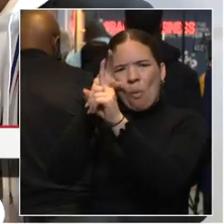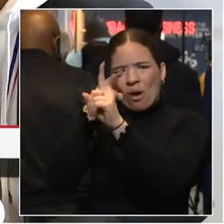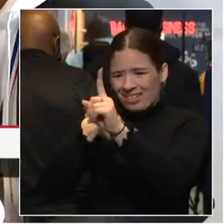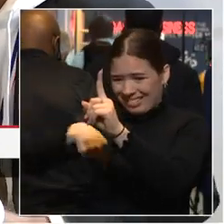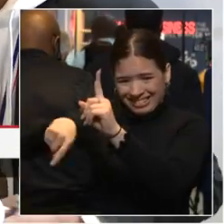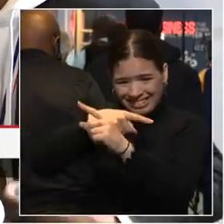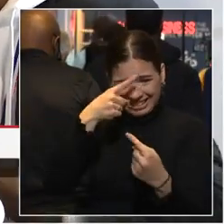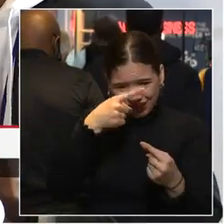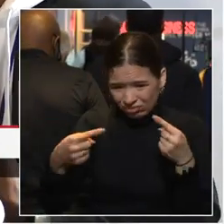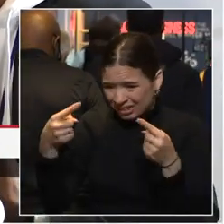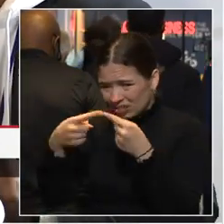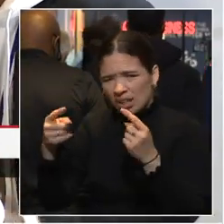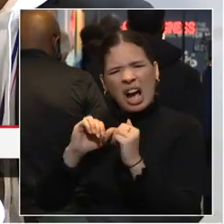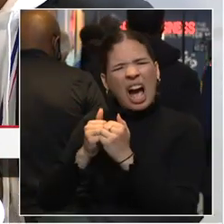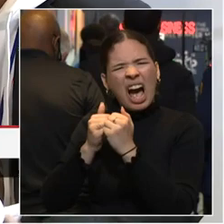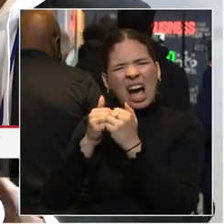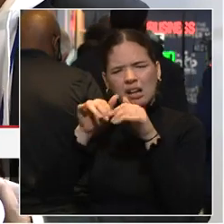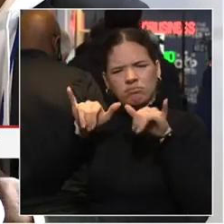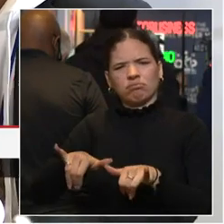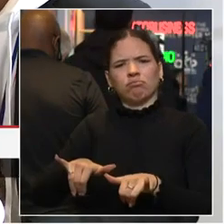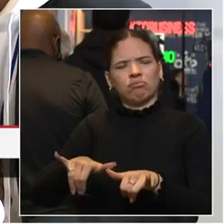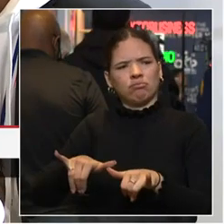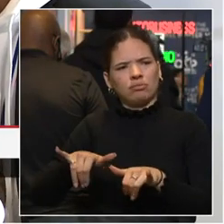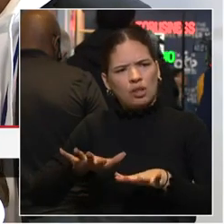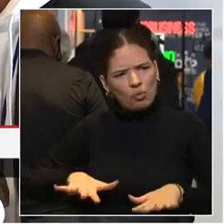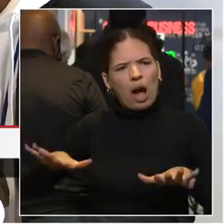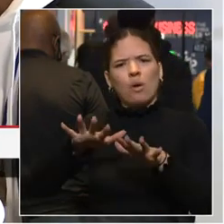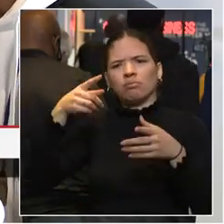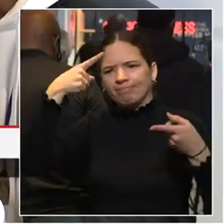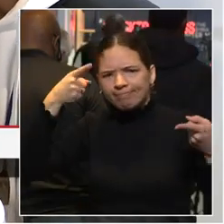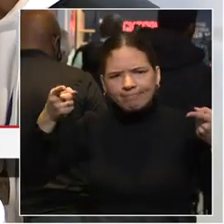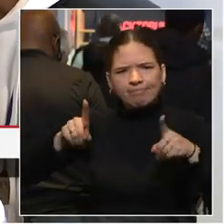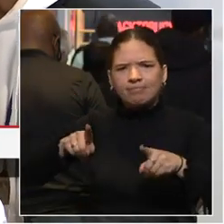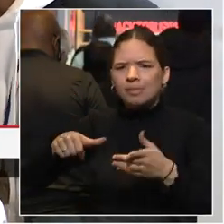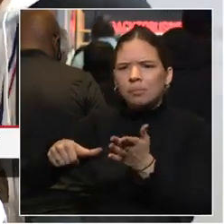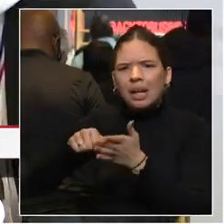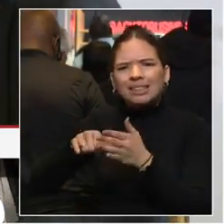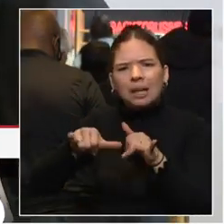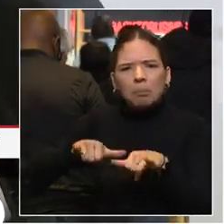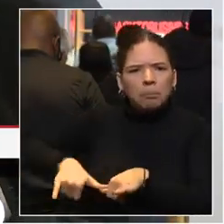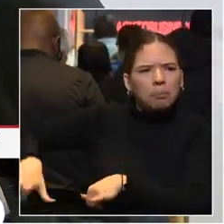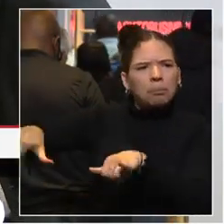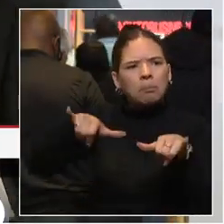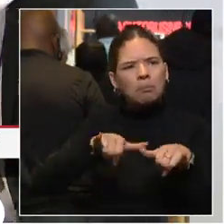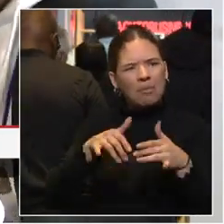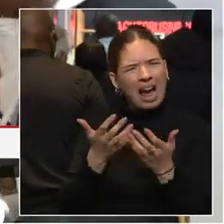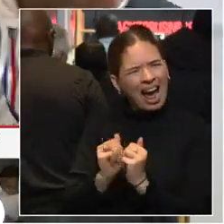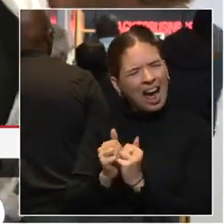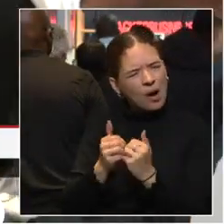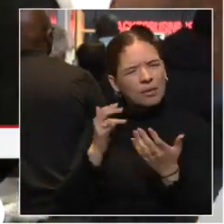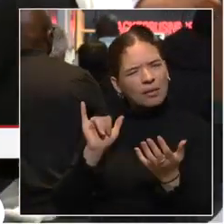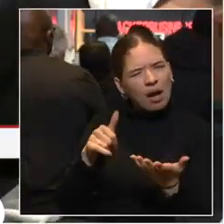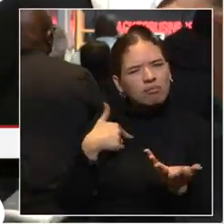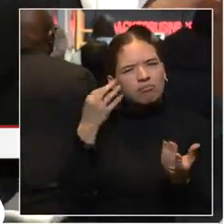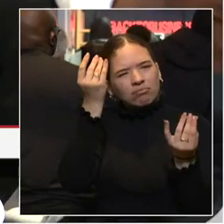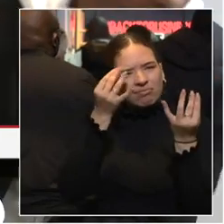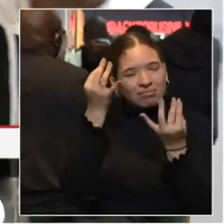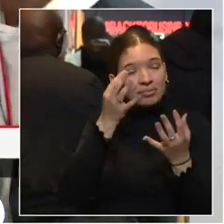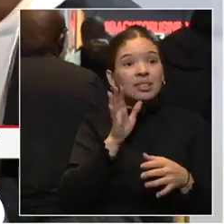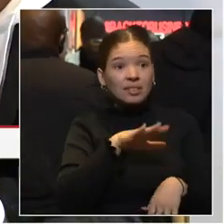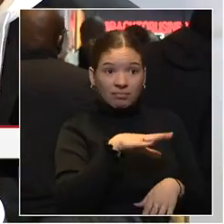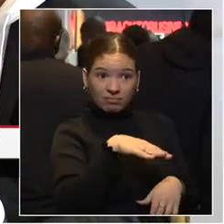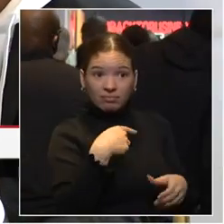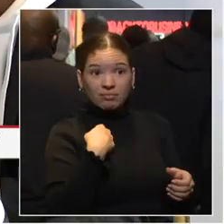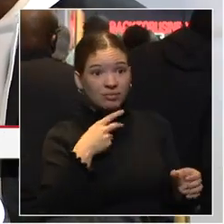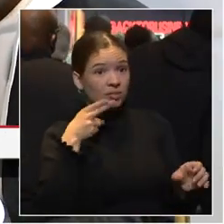so let's just all meet where we're supposed to. I'm really happy that I joined SYEP at 14, because